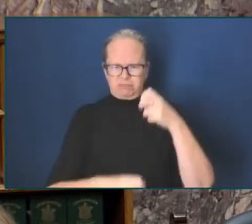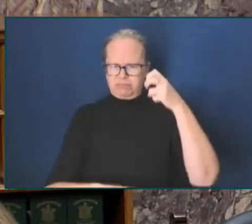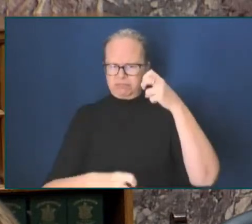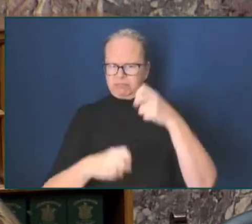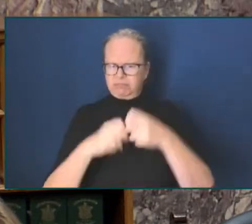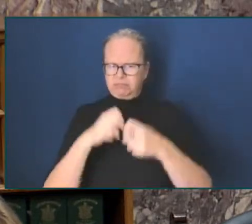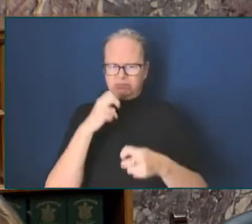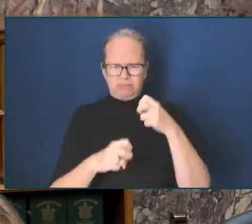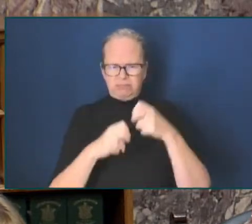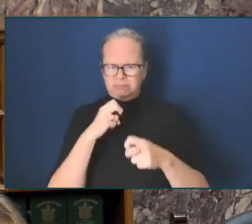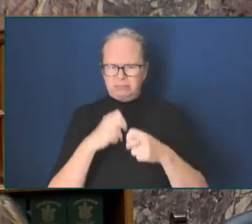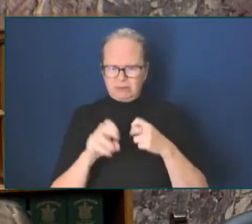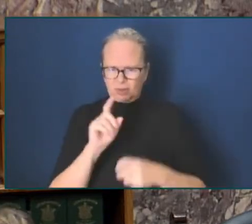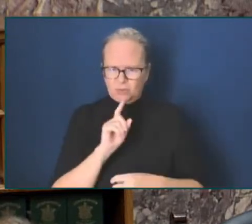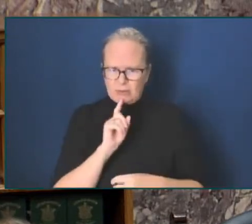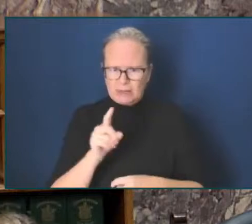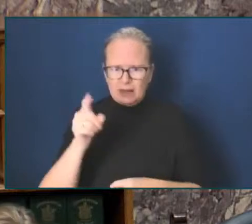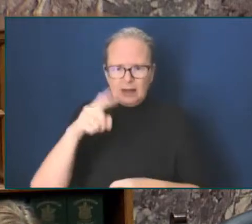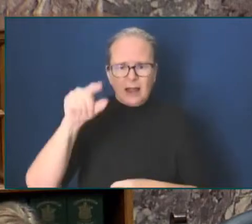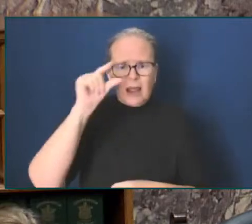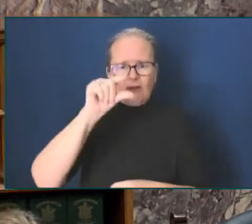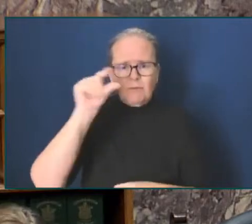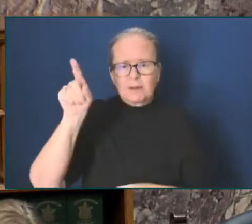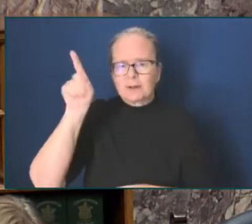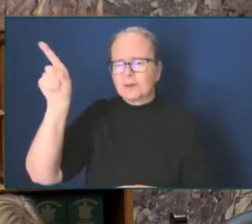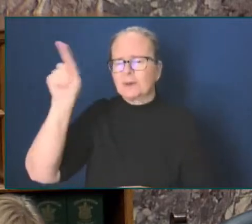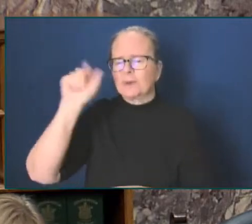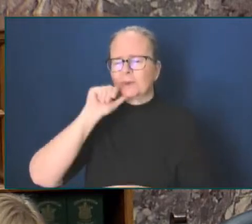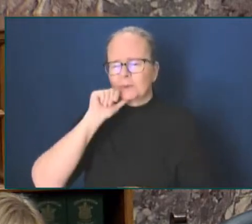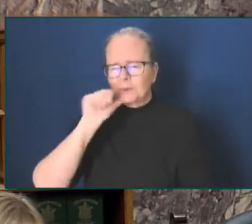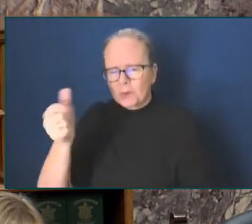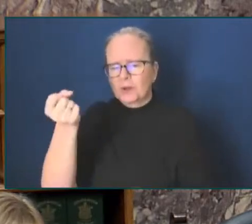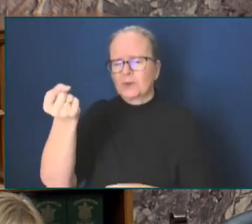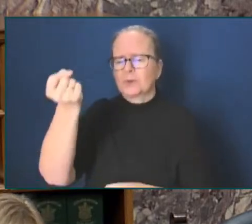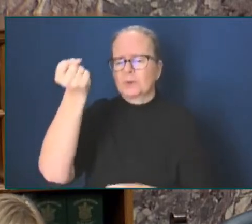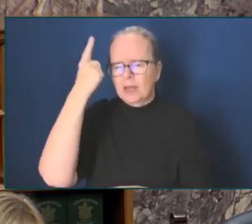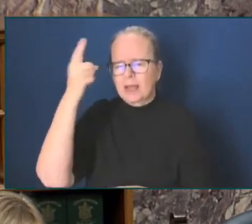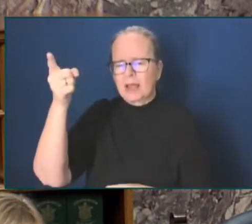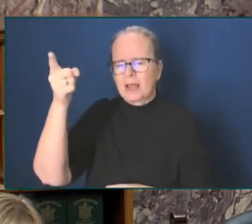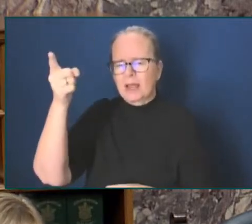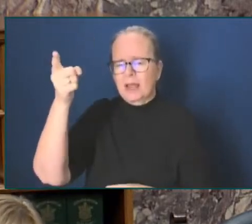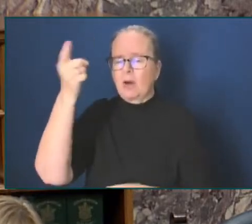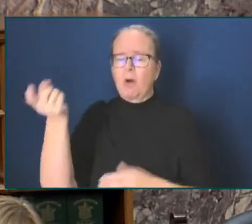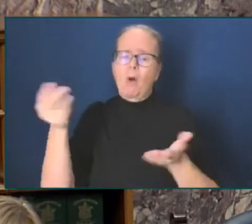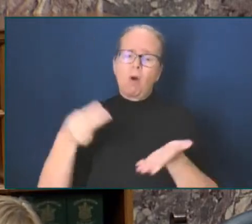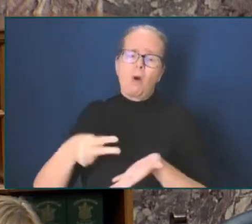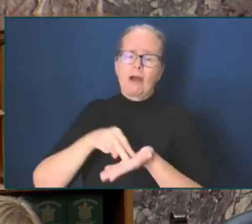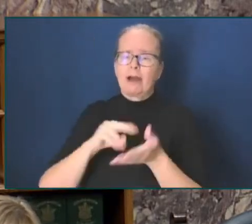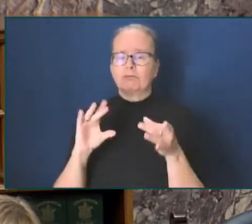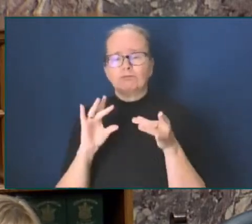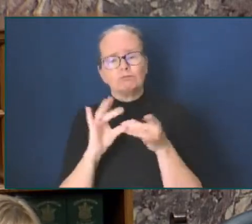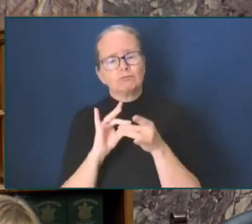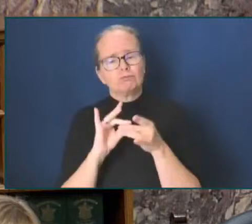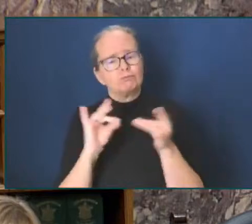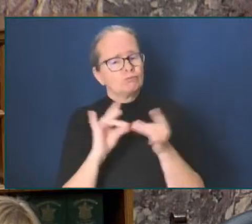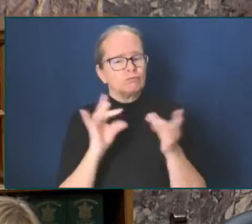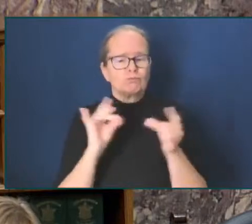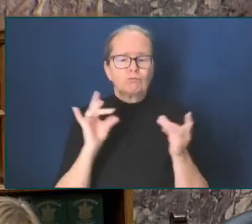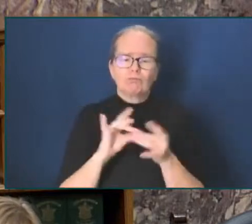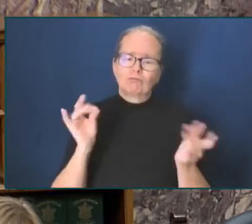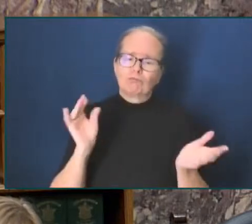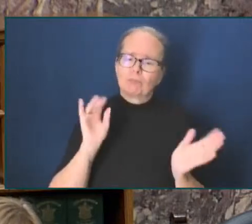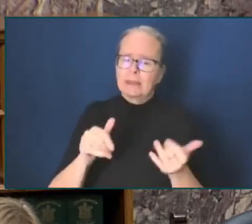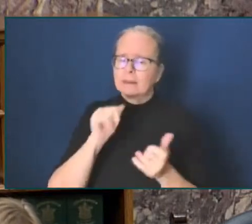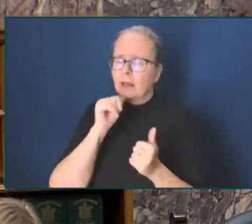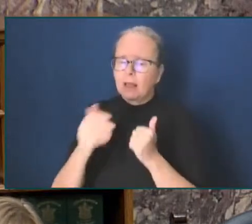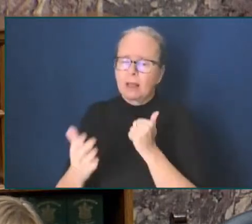that announcements are not outcomes. Making announcements does not produce a better outcome. We are getting terrible outcomes